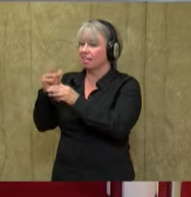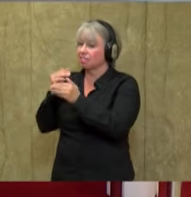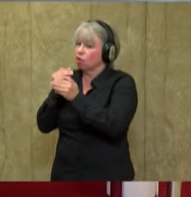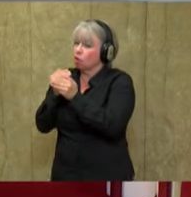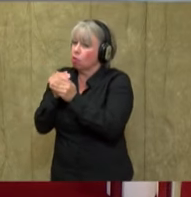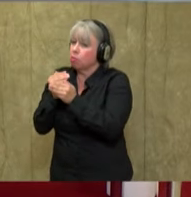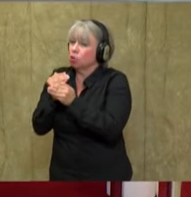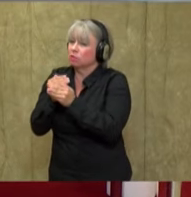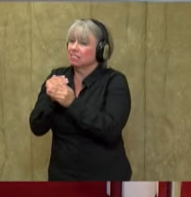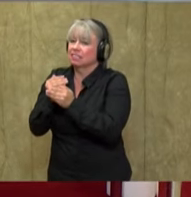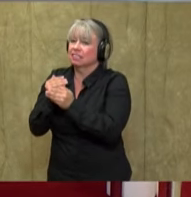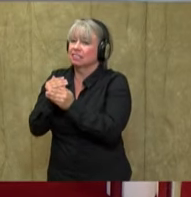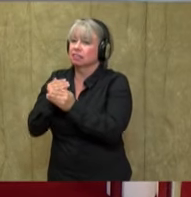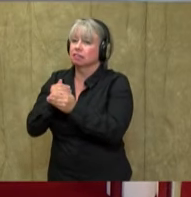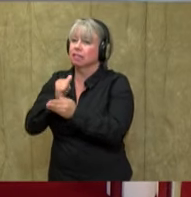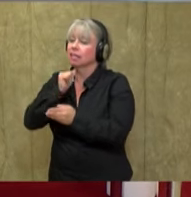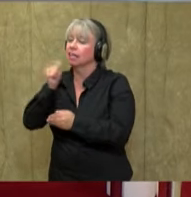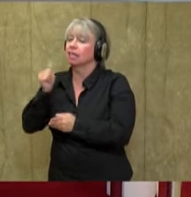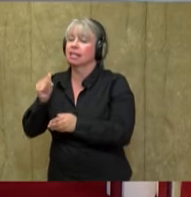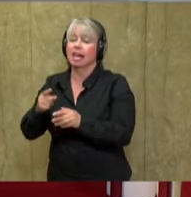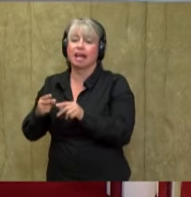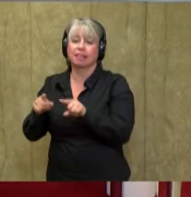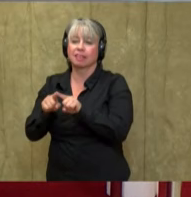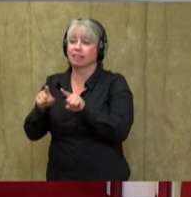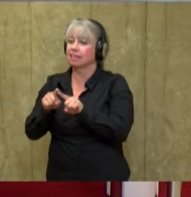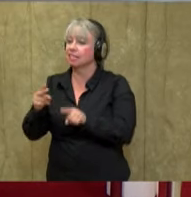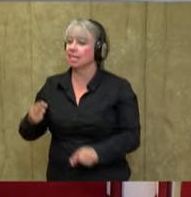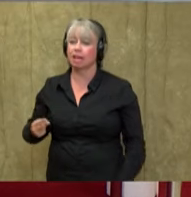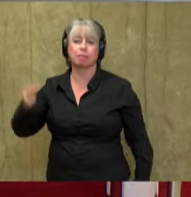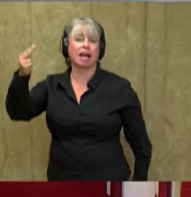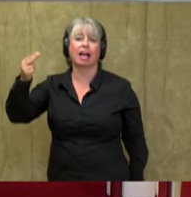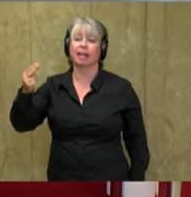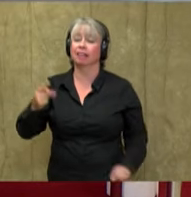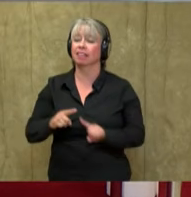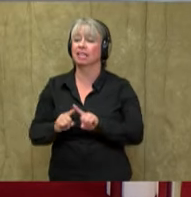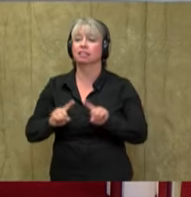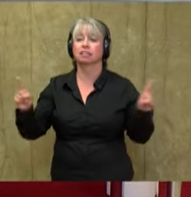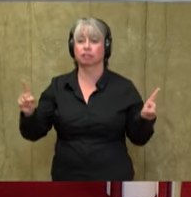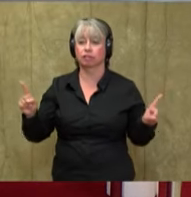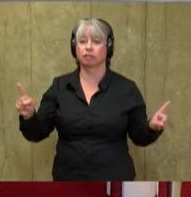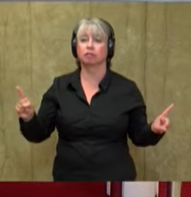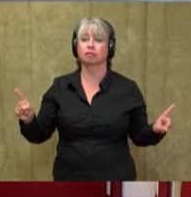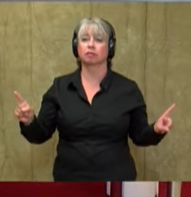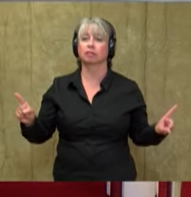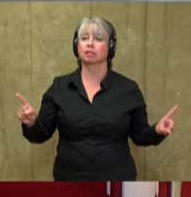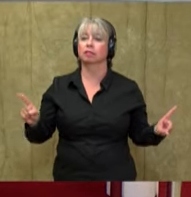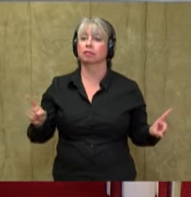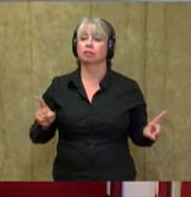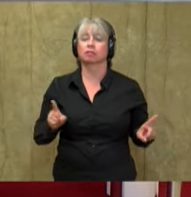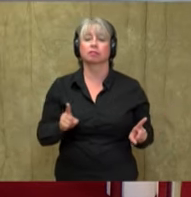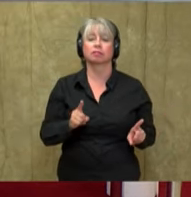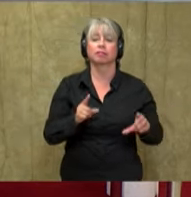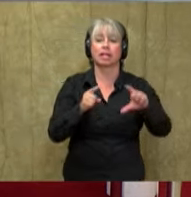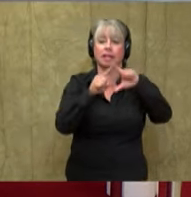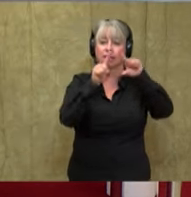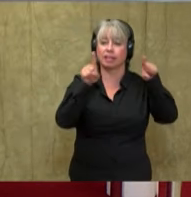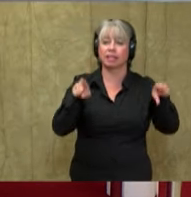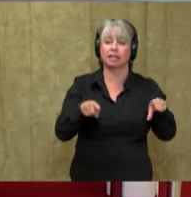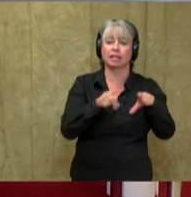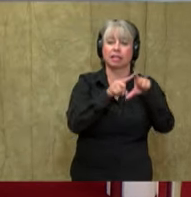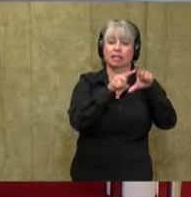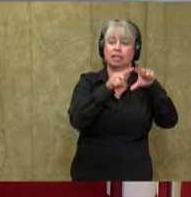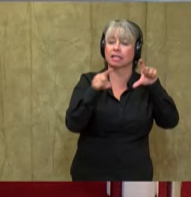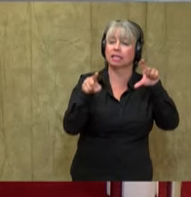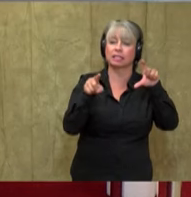close, but it's definitely not the same height. And then this one, not the same diameter, and close